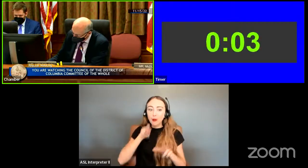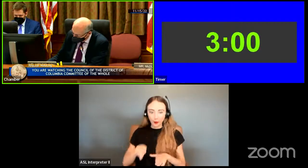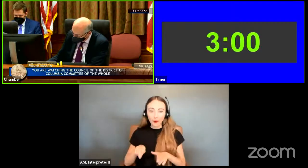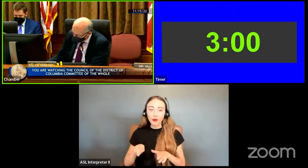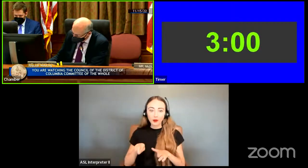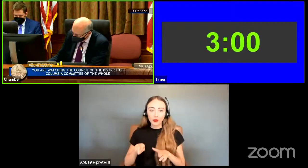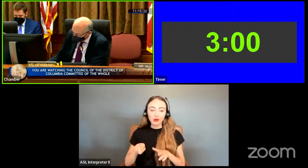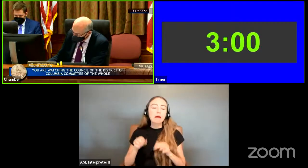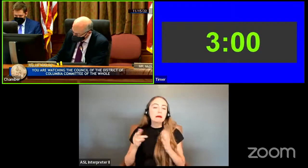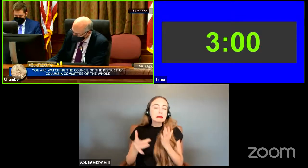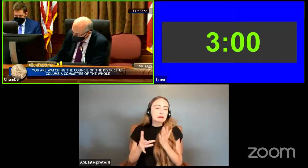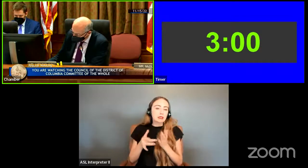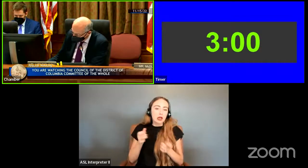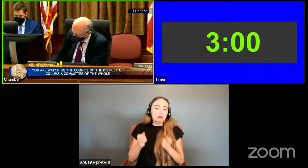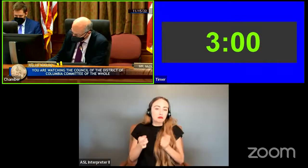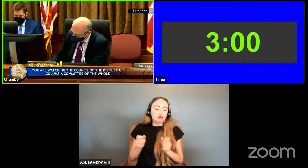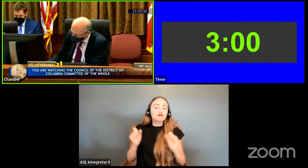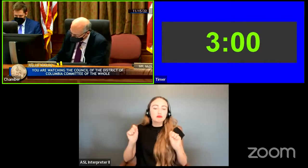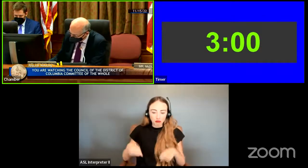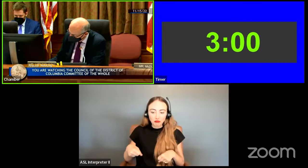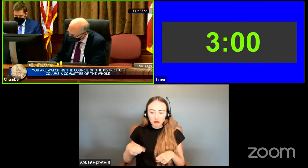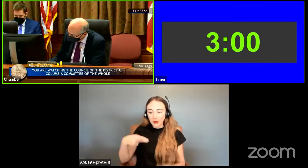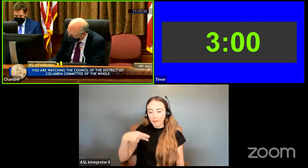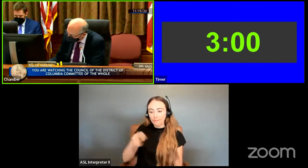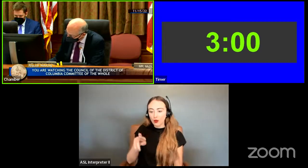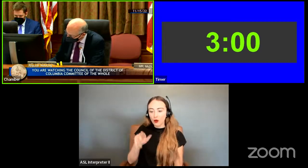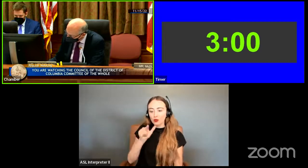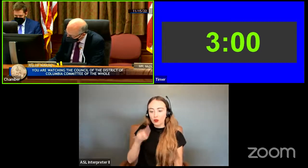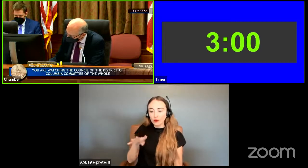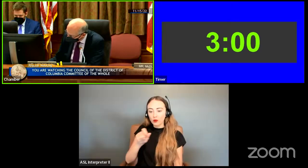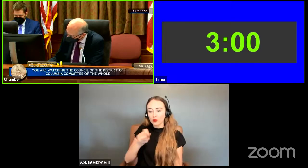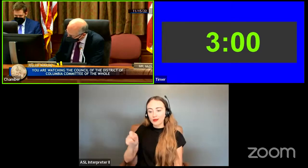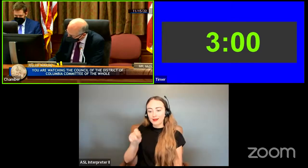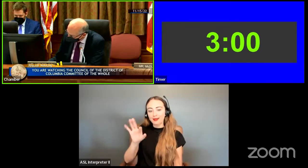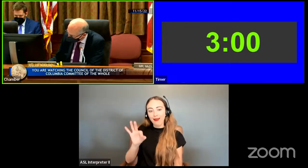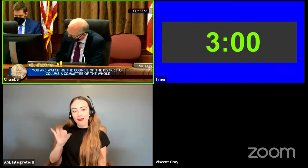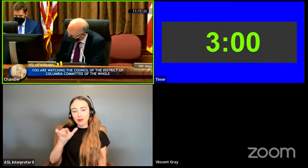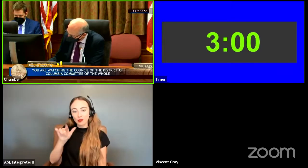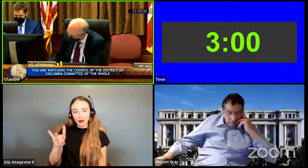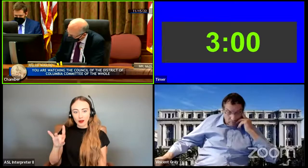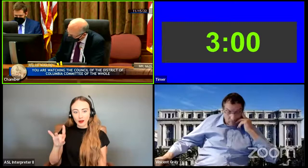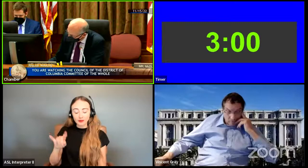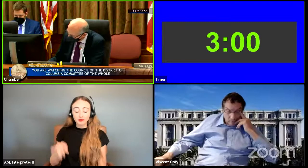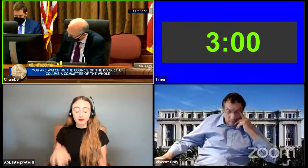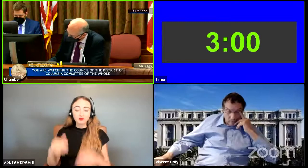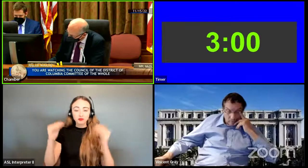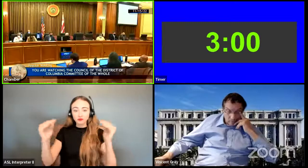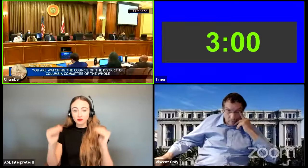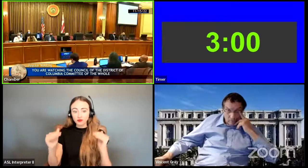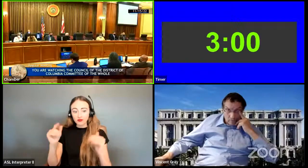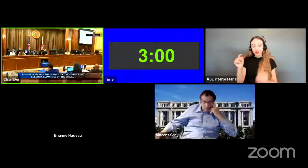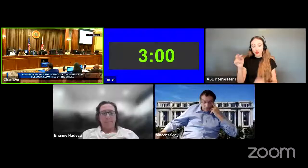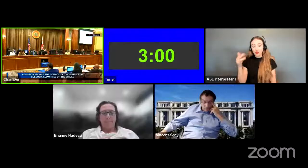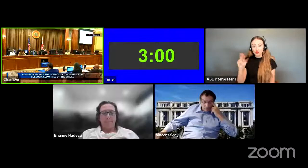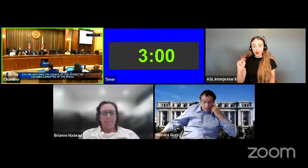with leave for staff of PR 24-928. Councilmember Trahan White.